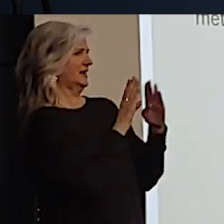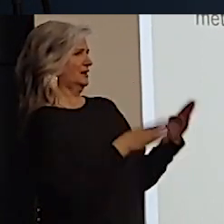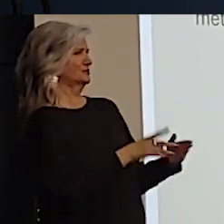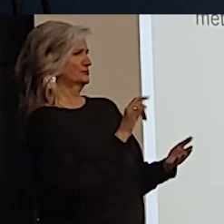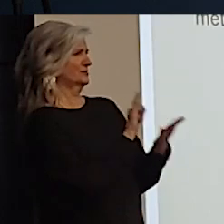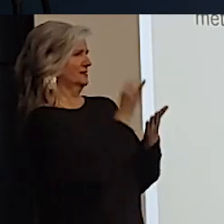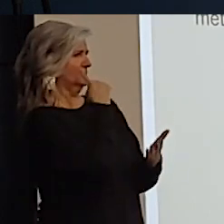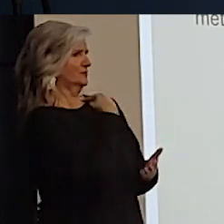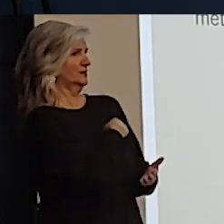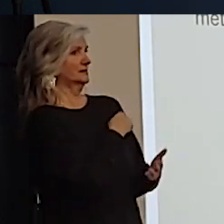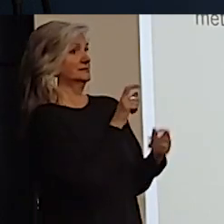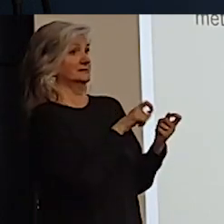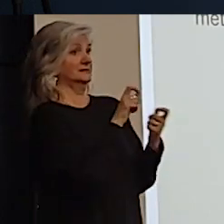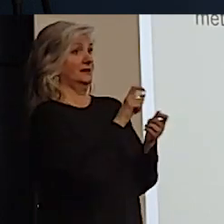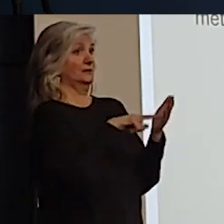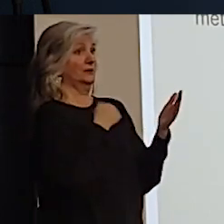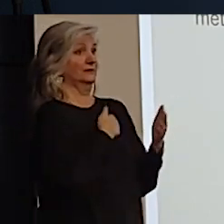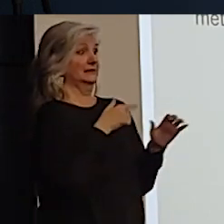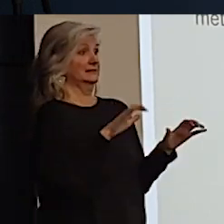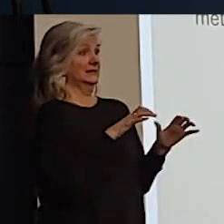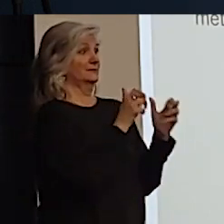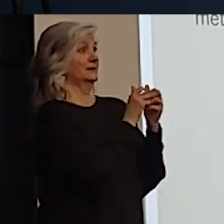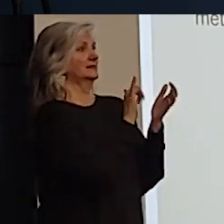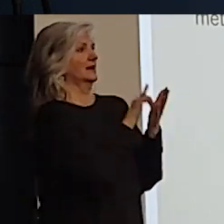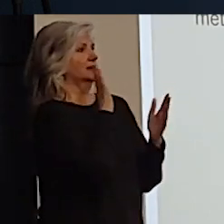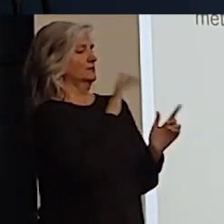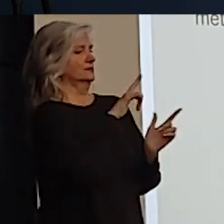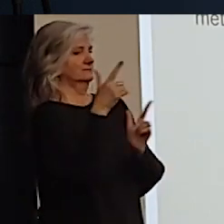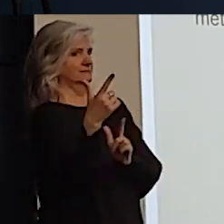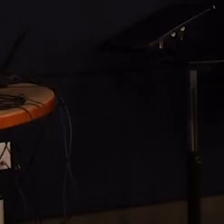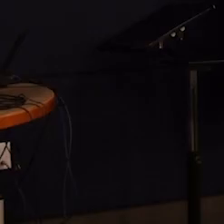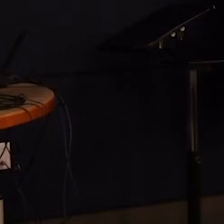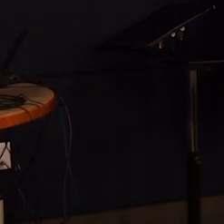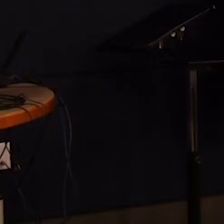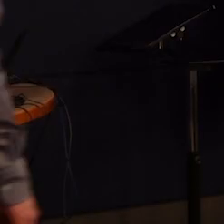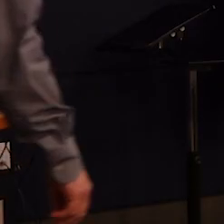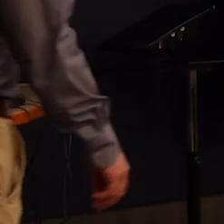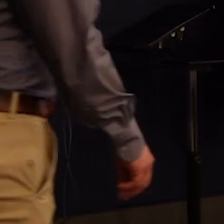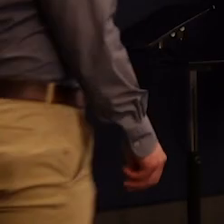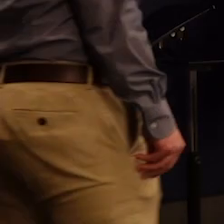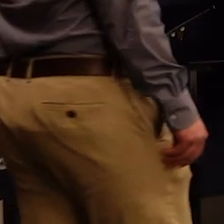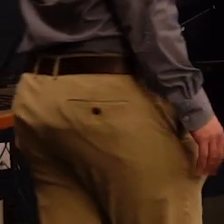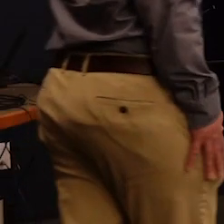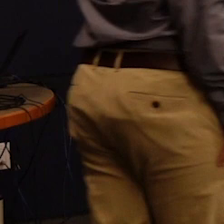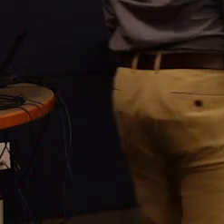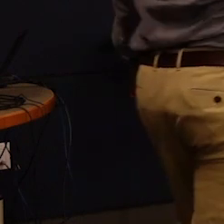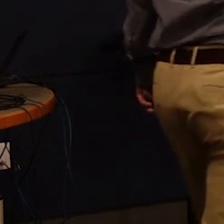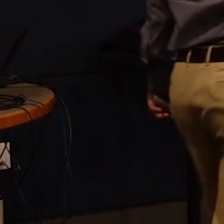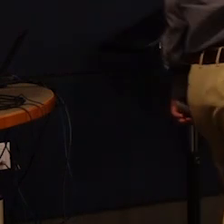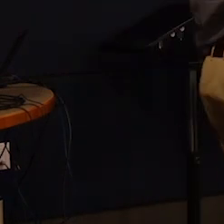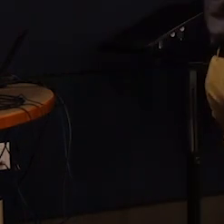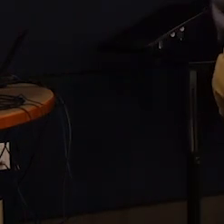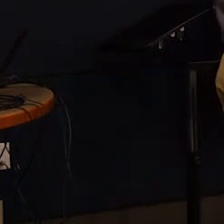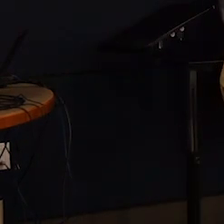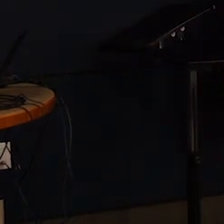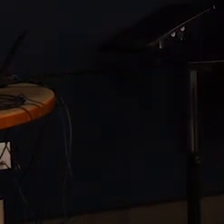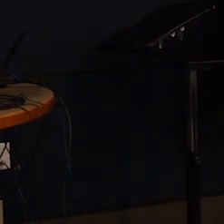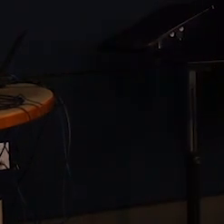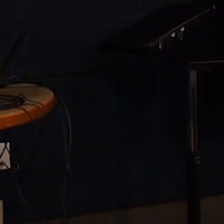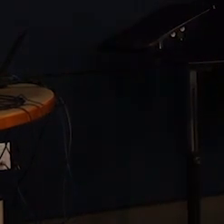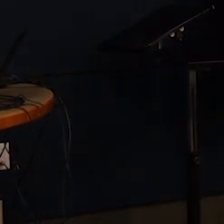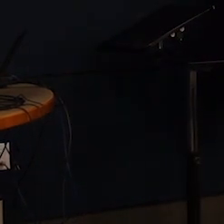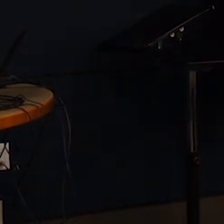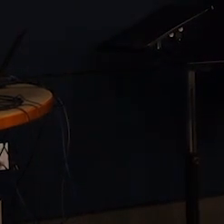that's precisely what we did. But with that, I will turn it over to Ben to more specifically talk about rate cases and what we're dealing